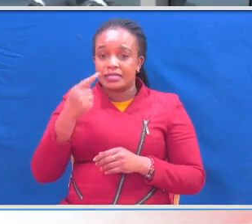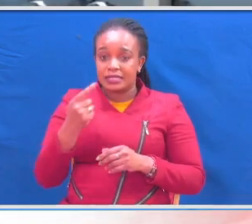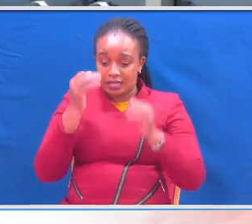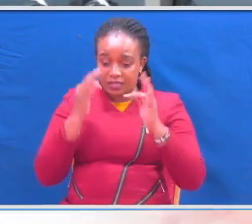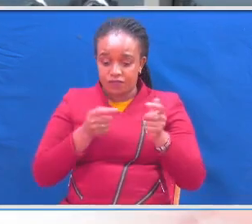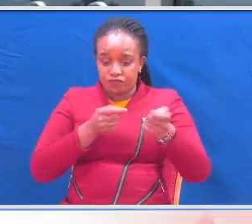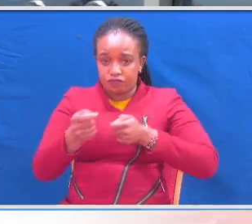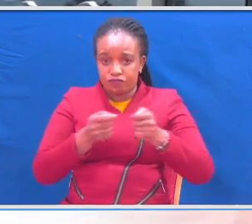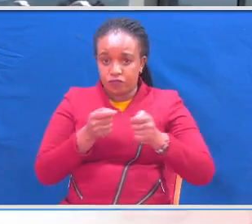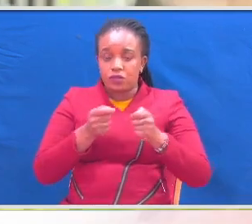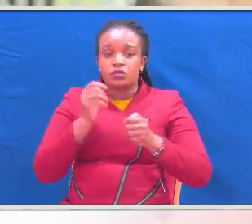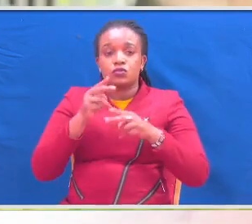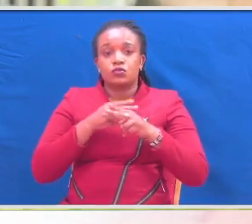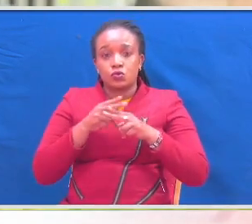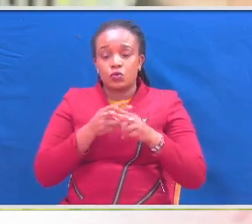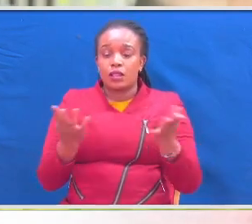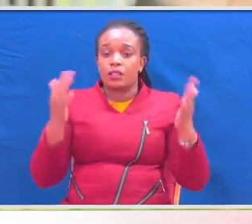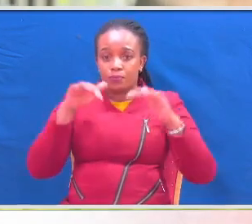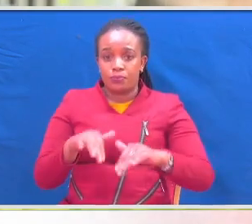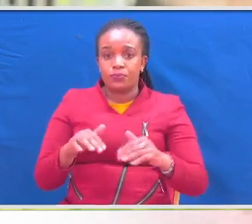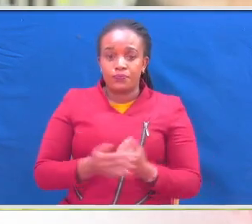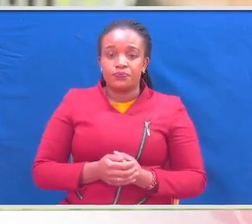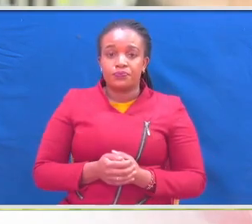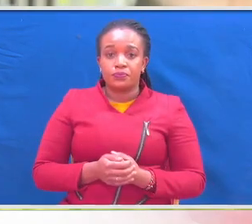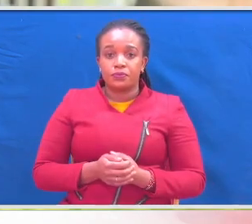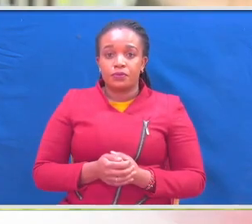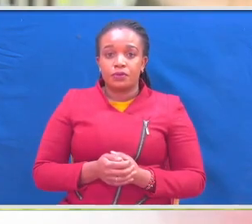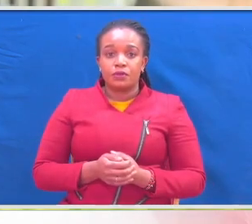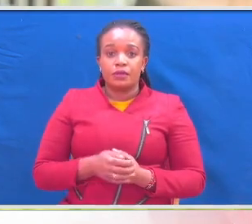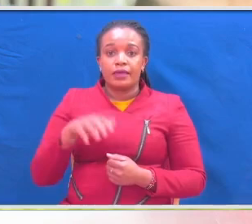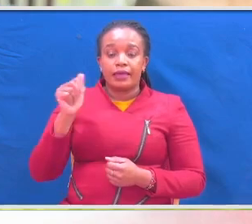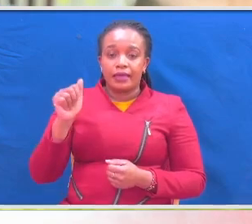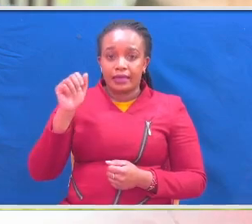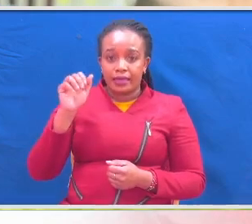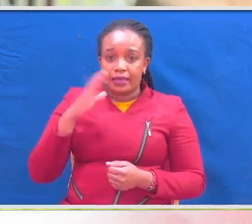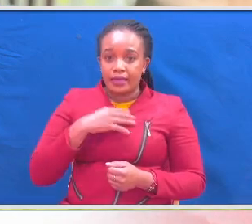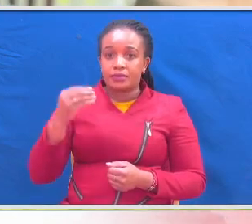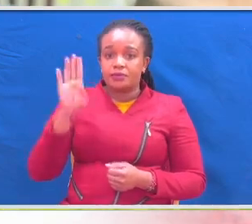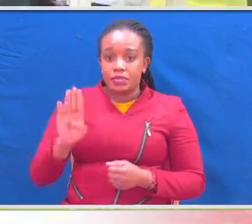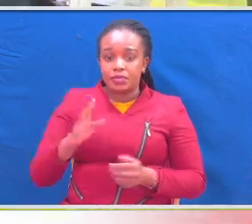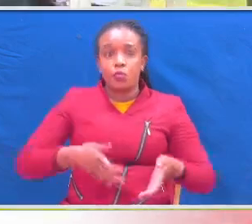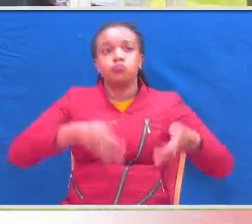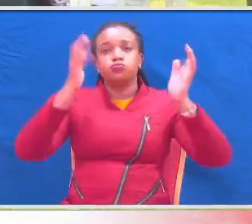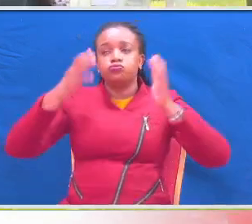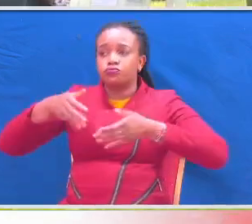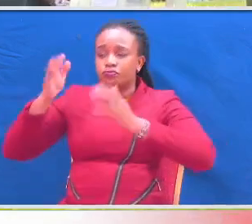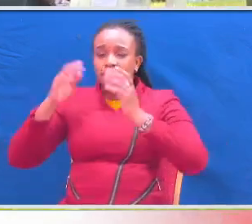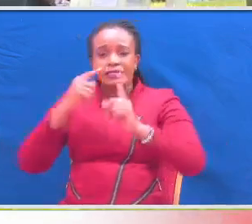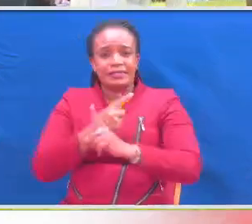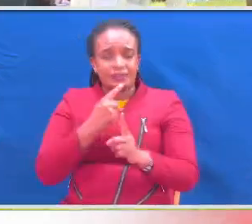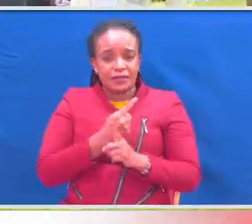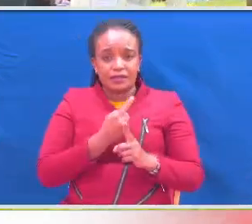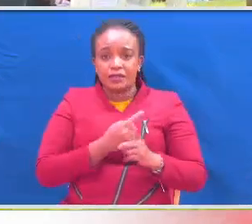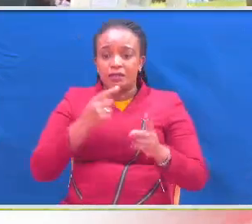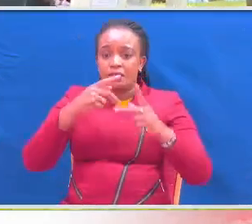into deep waters. It is unfair for all these Airbnbs, all these cottages, all these homes that are coming out,